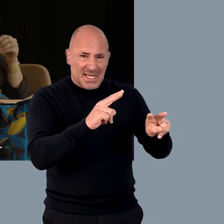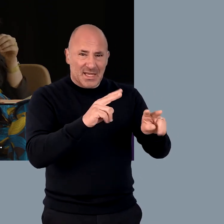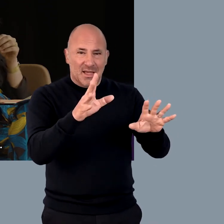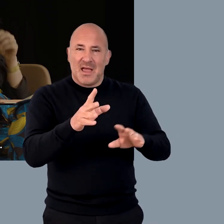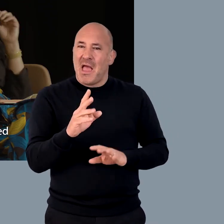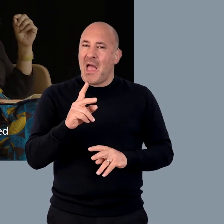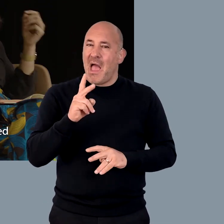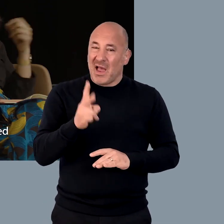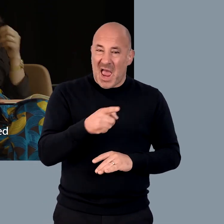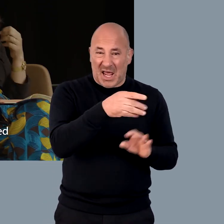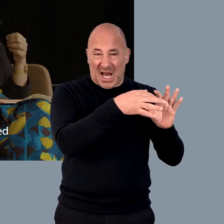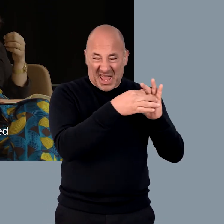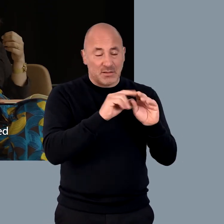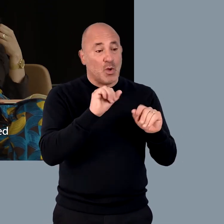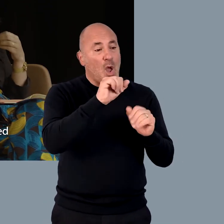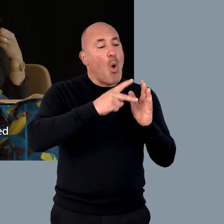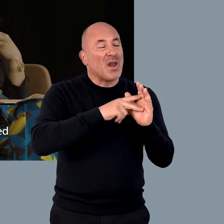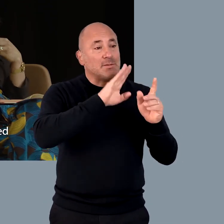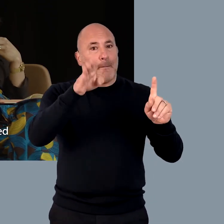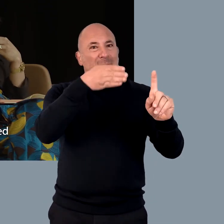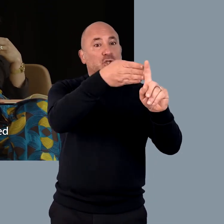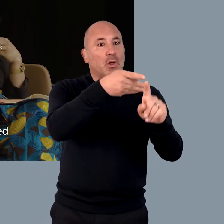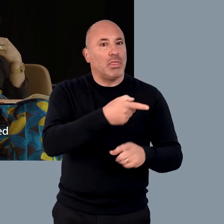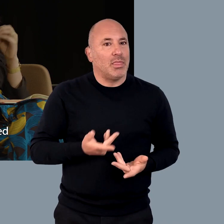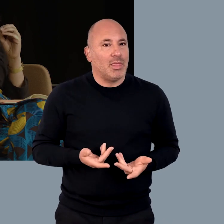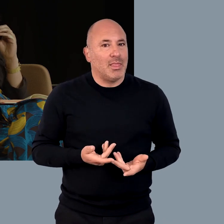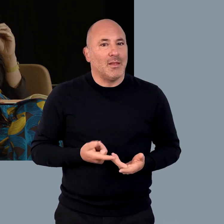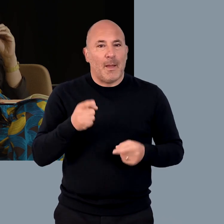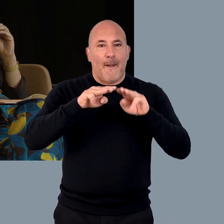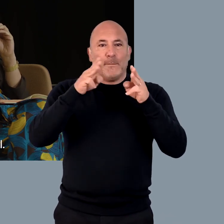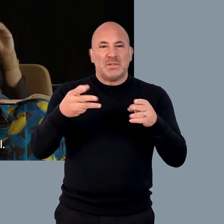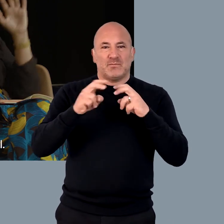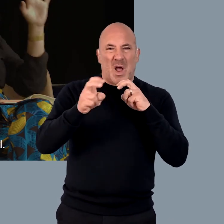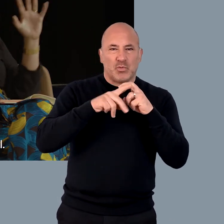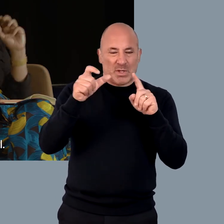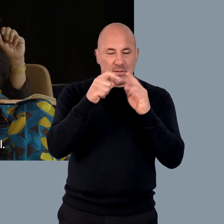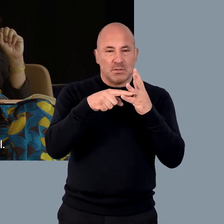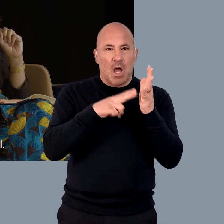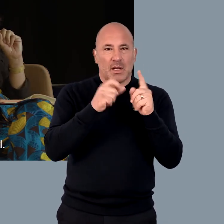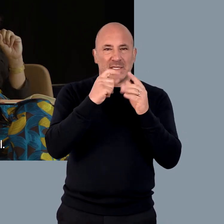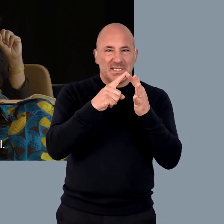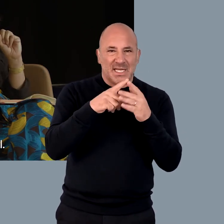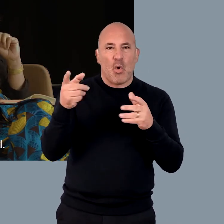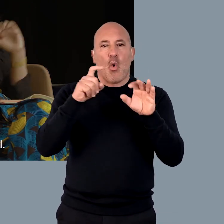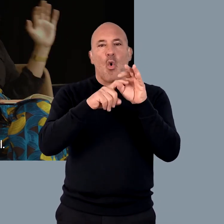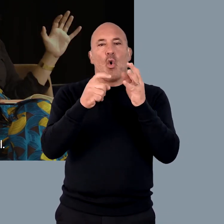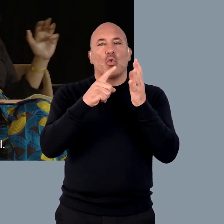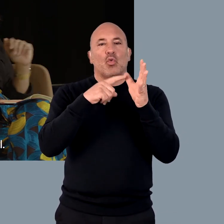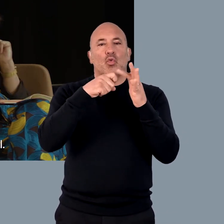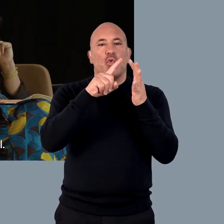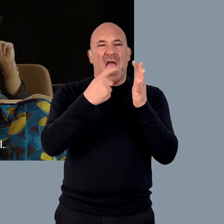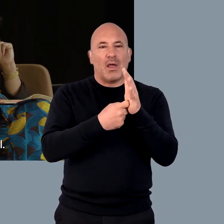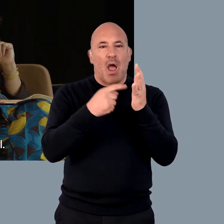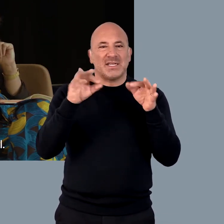connected to their communities. And again, the same thing of being connected to their mission of their organisation. But, you know, there's the Museum of Transport in Dundee or the